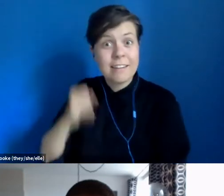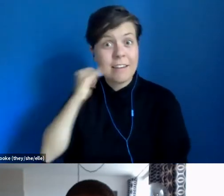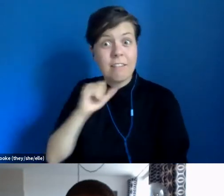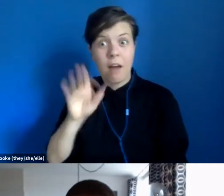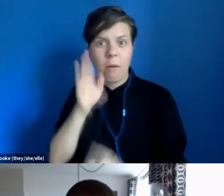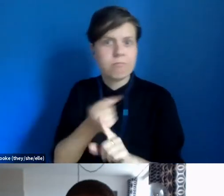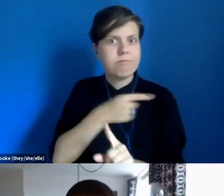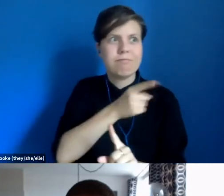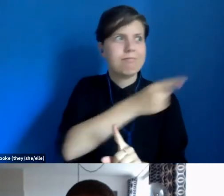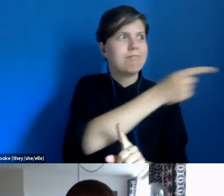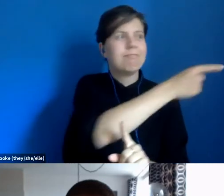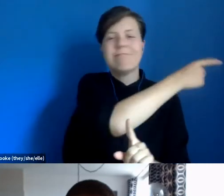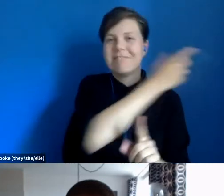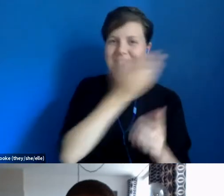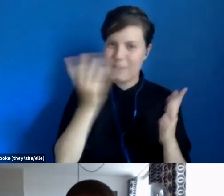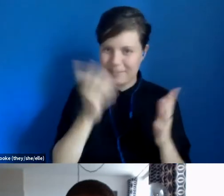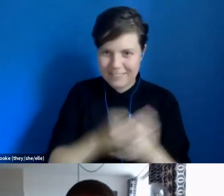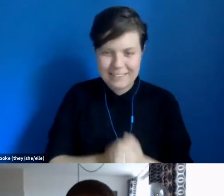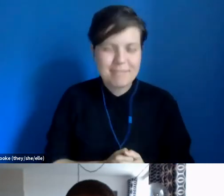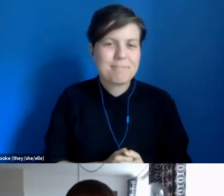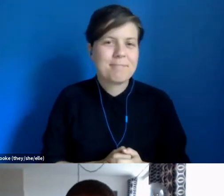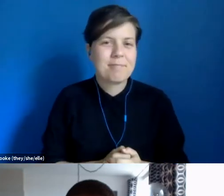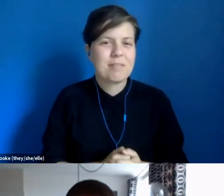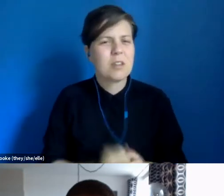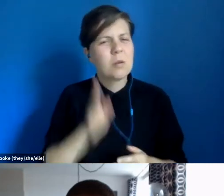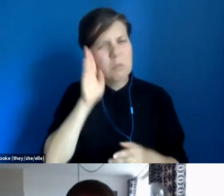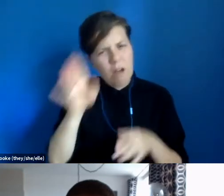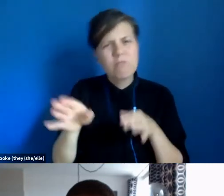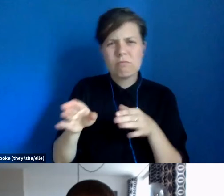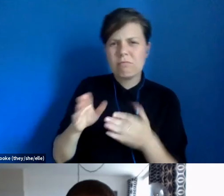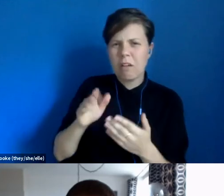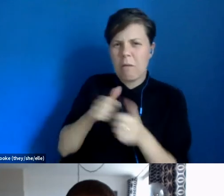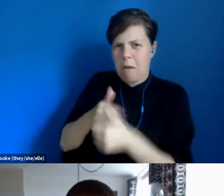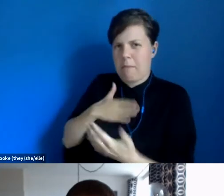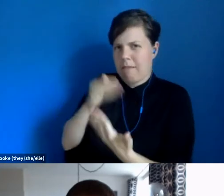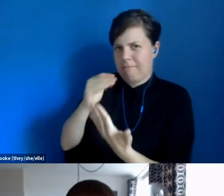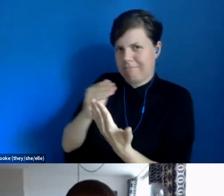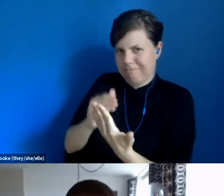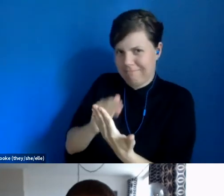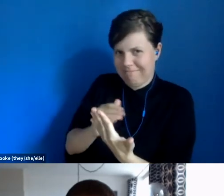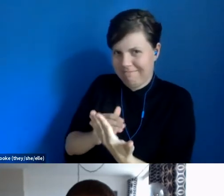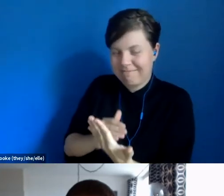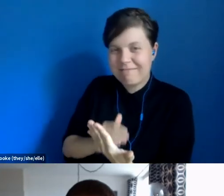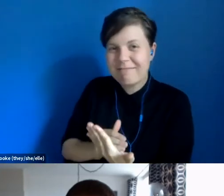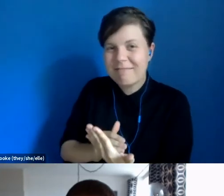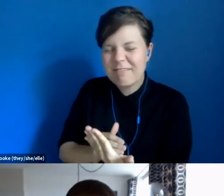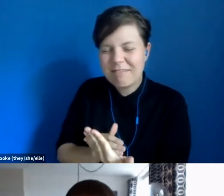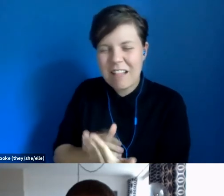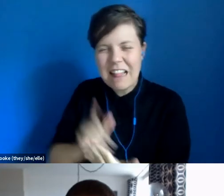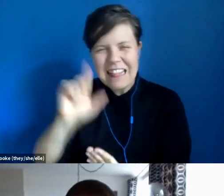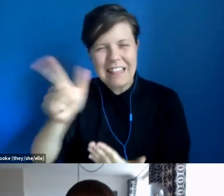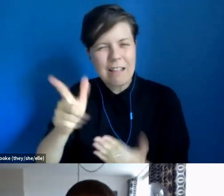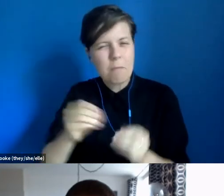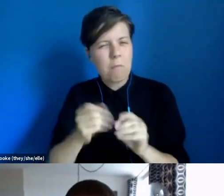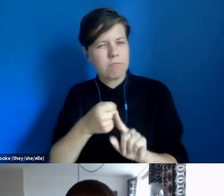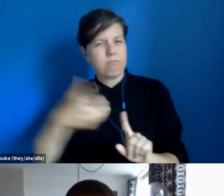go through a few thoughts that I've prepared, and we'll go through some of that in a bit more detail. And we've got a few